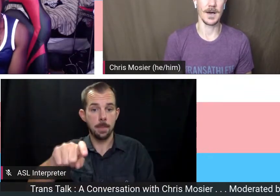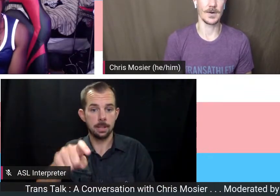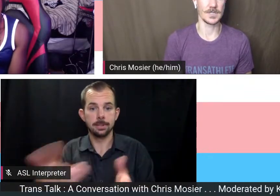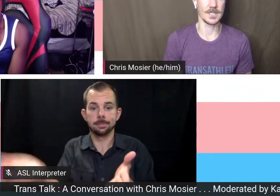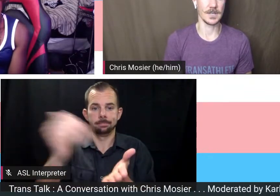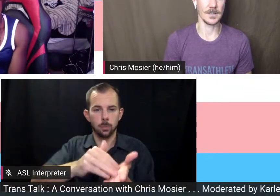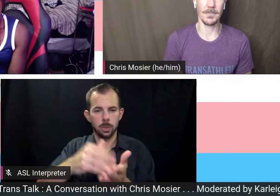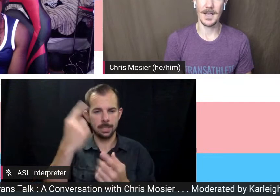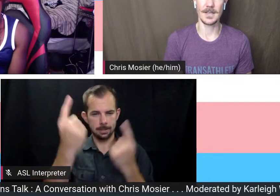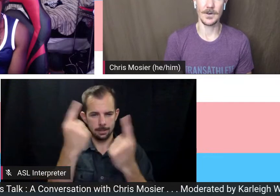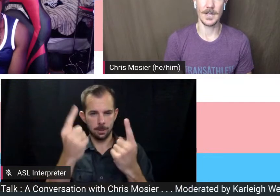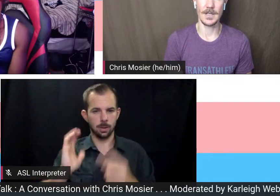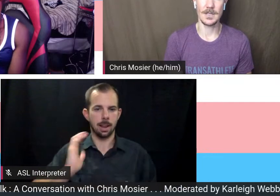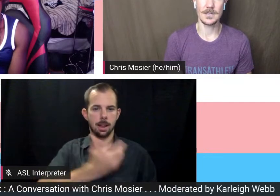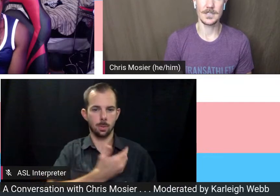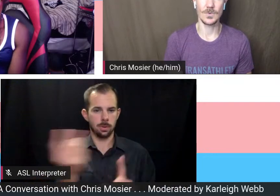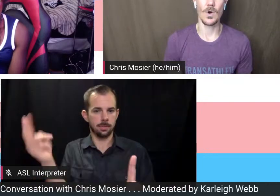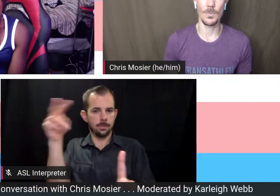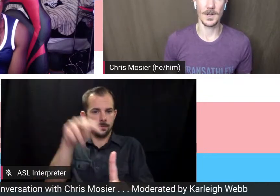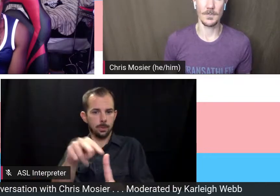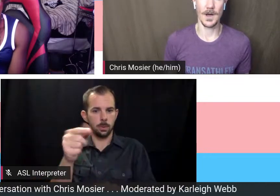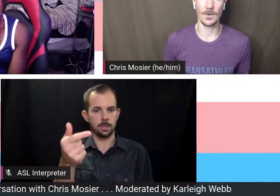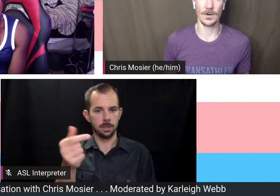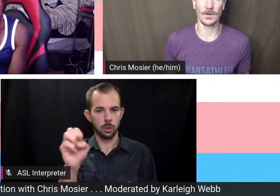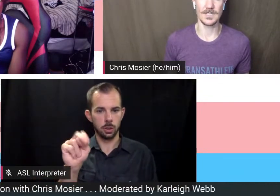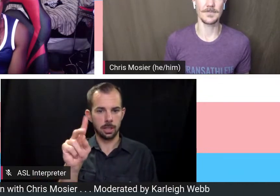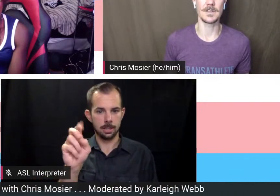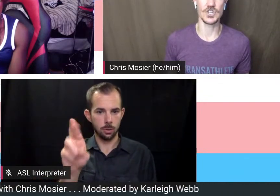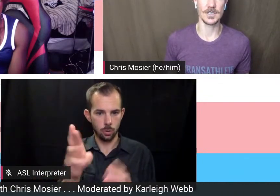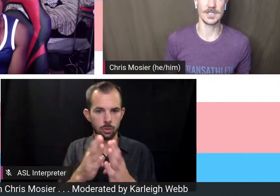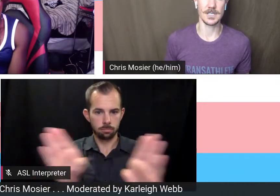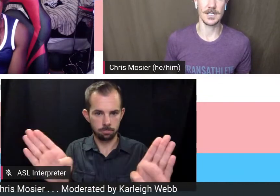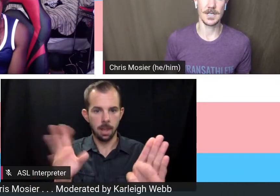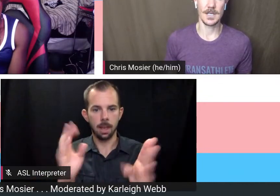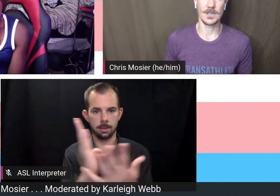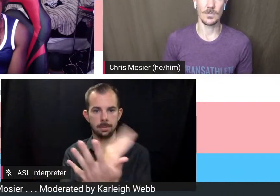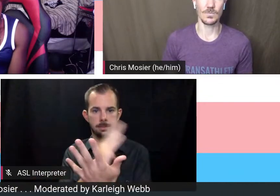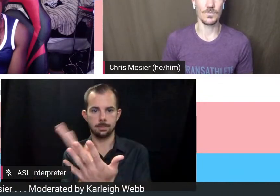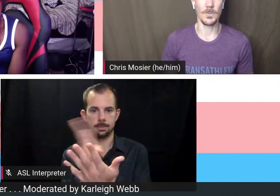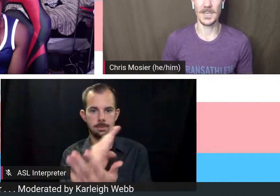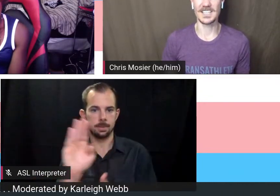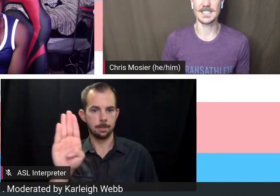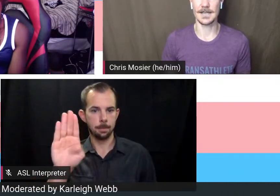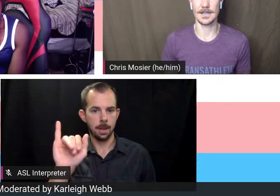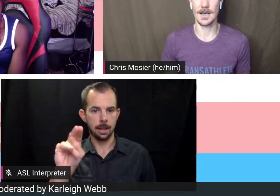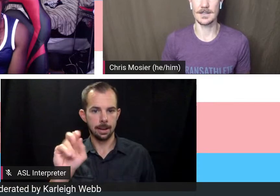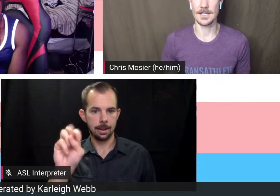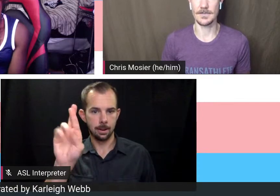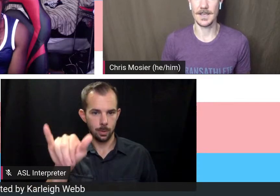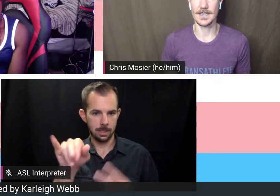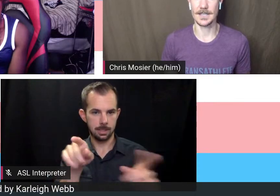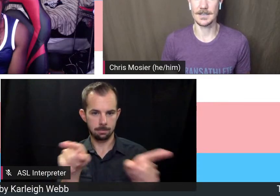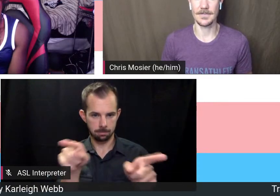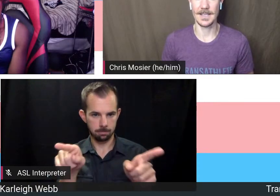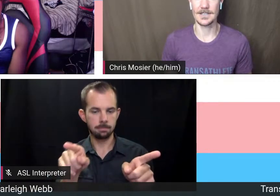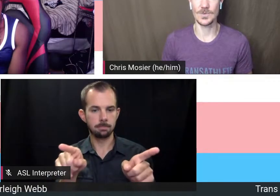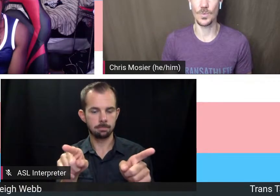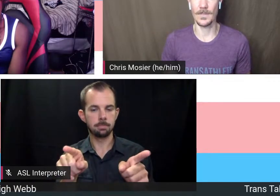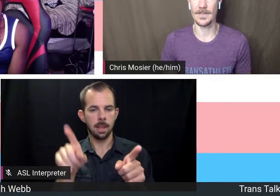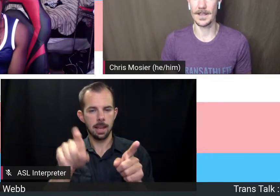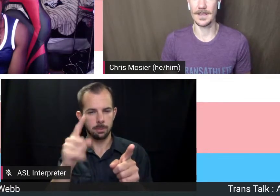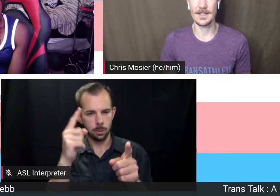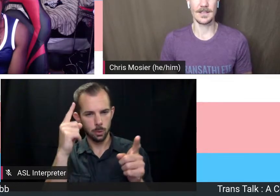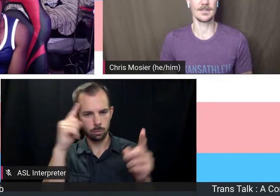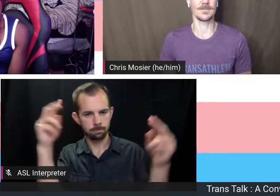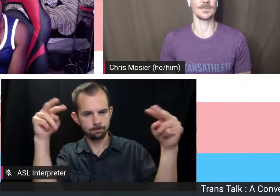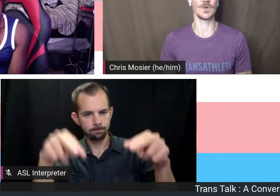and about the binary to open up our definitions. And the biggest thing, I think, if I can do